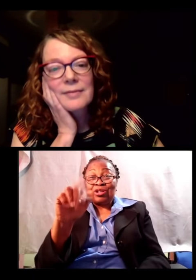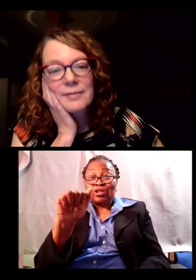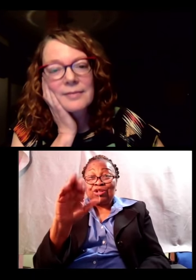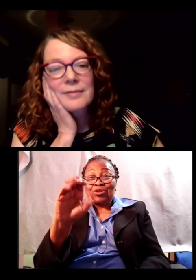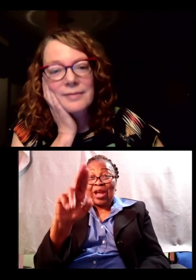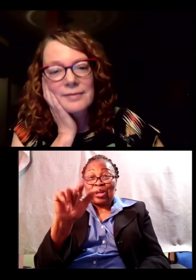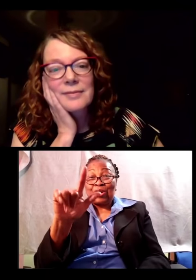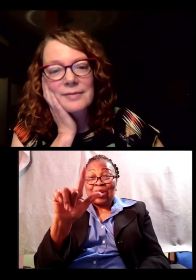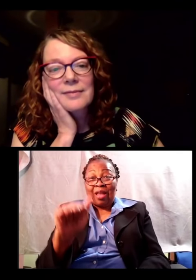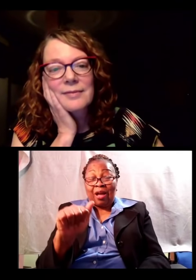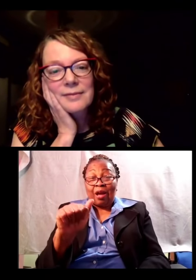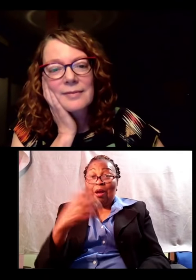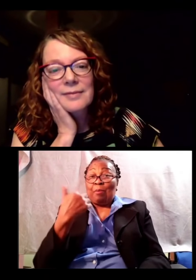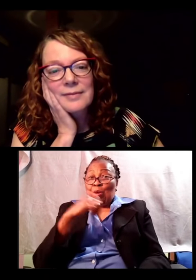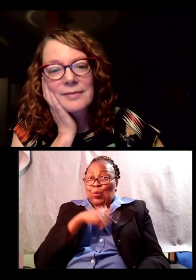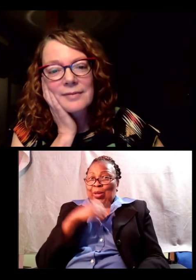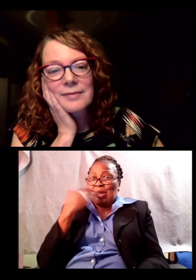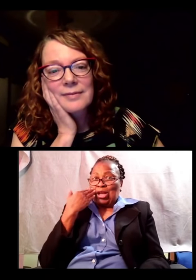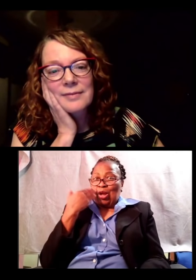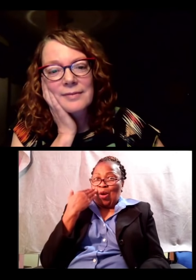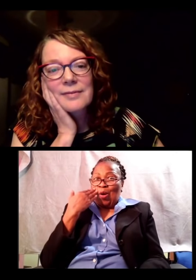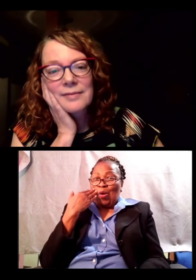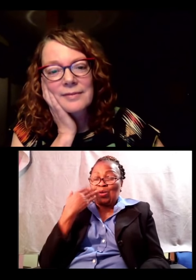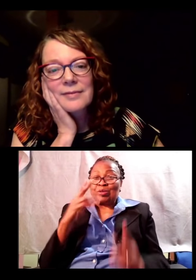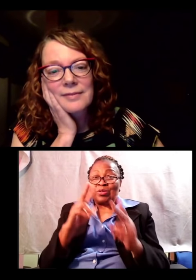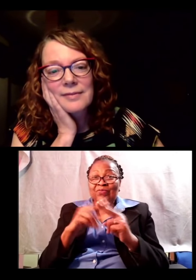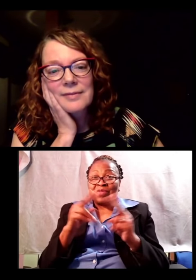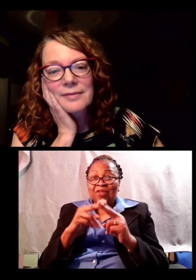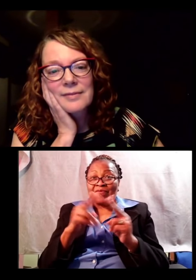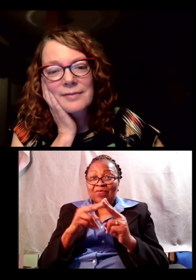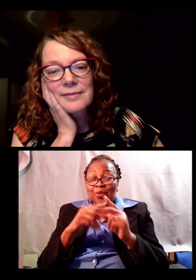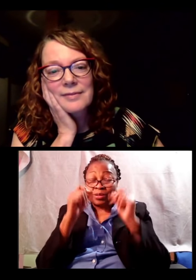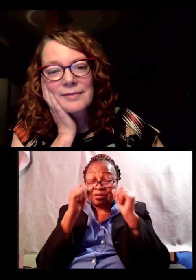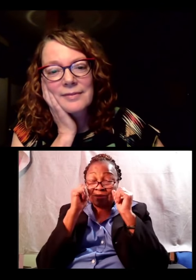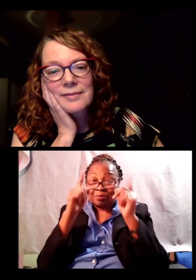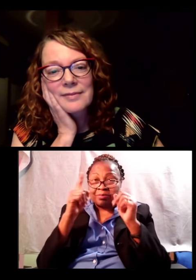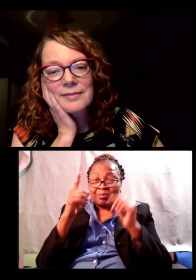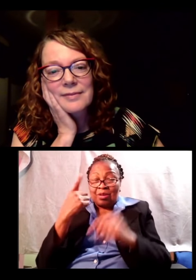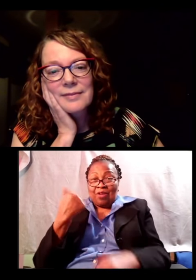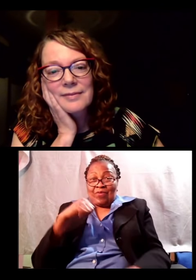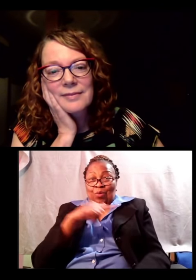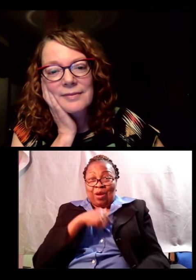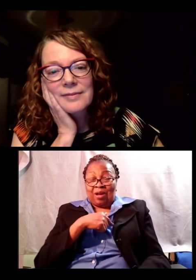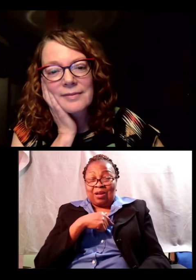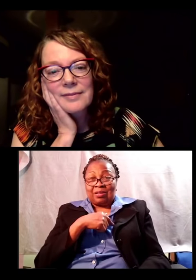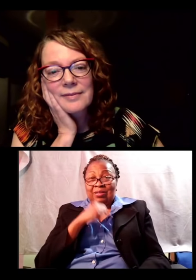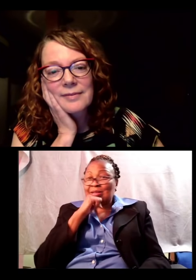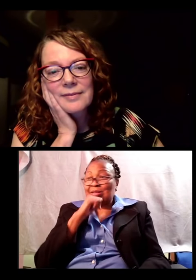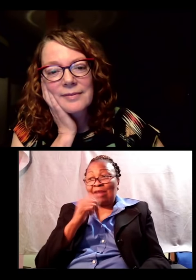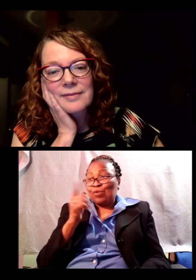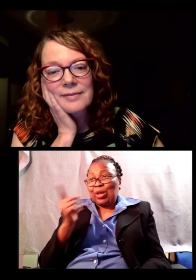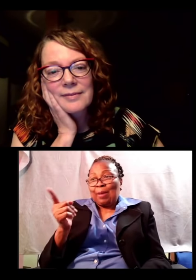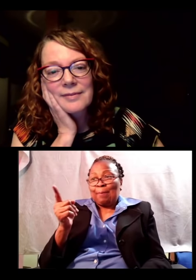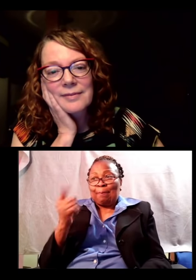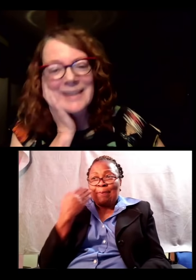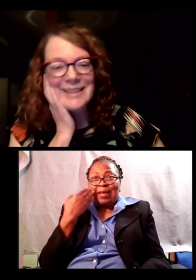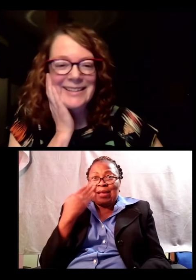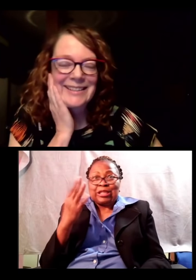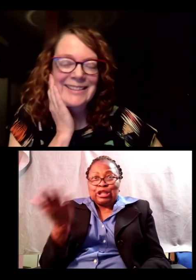know. So it's very suspenseful for us, but not for him because he doesn't know.